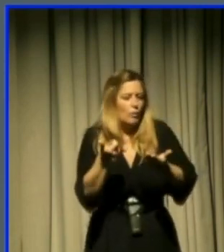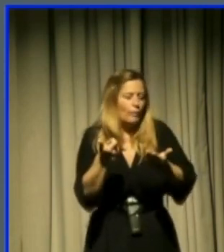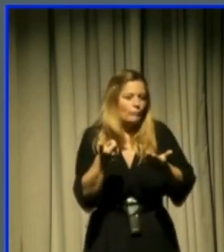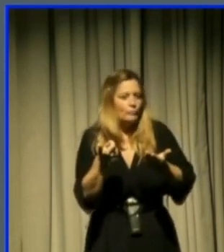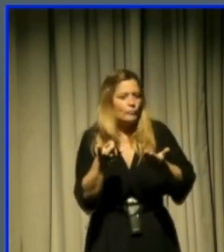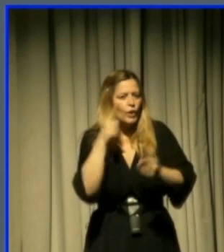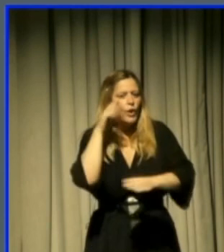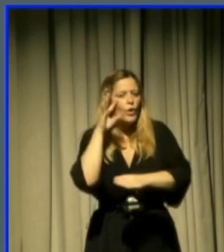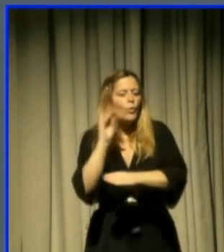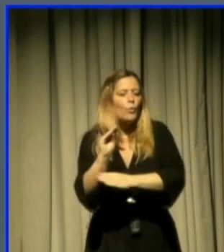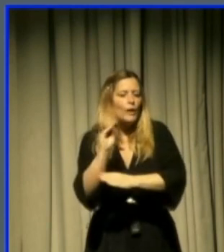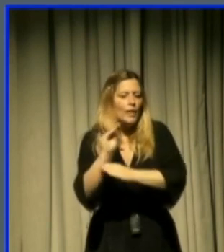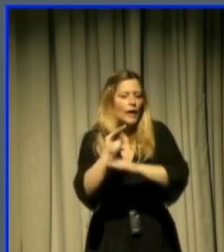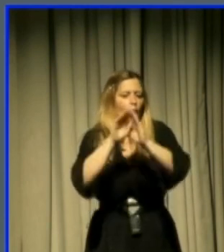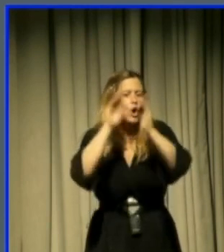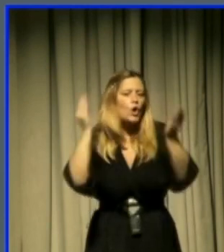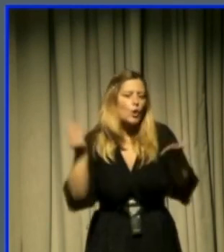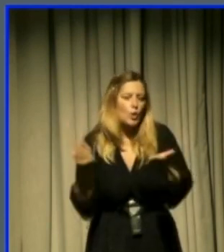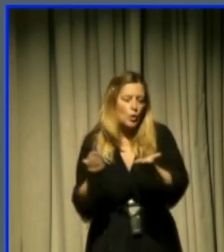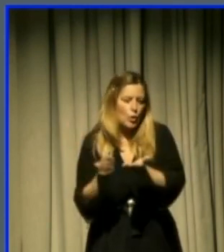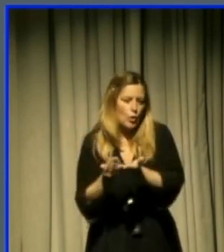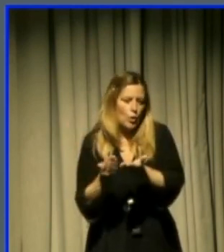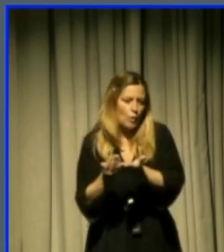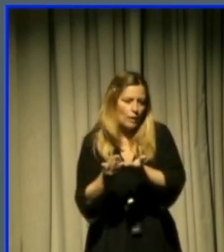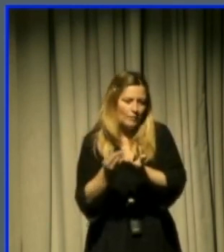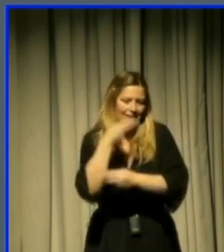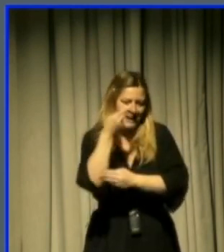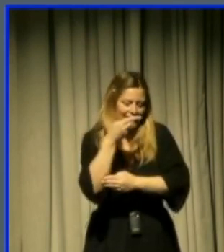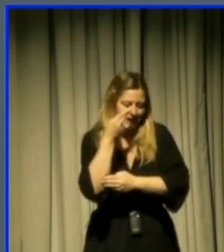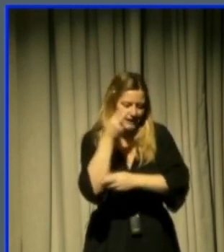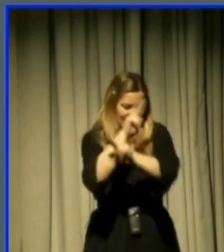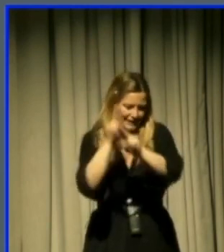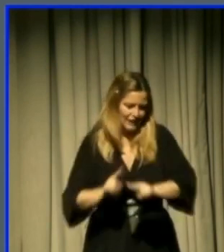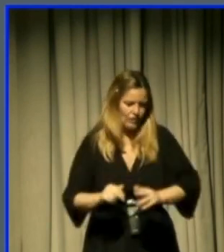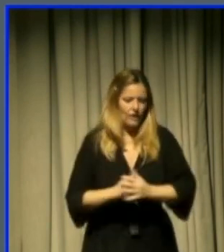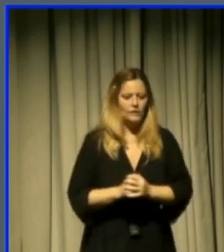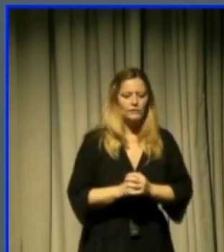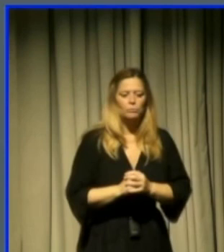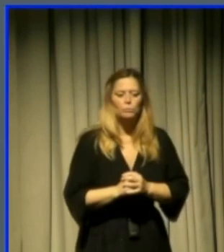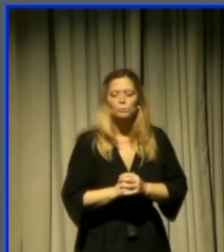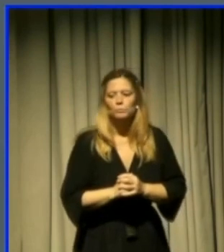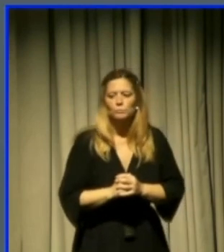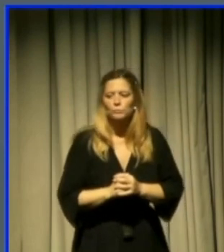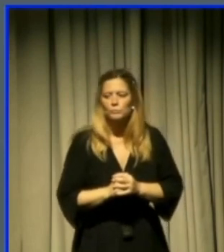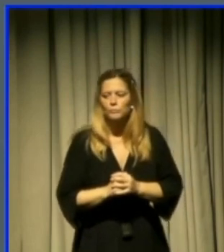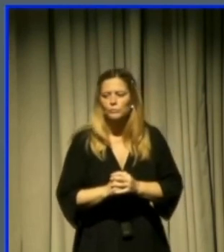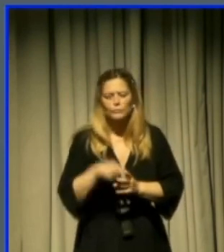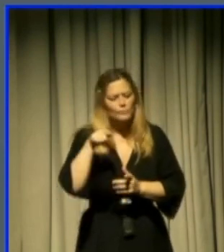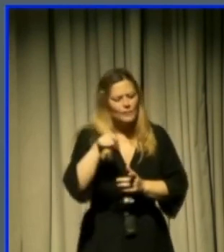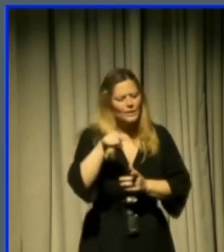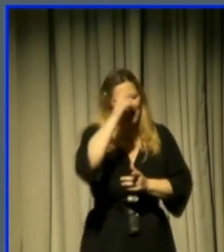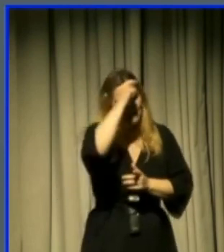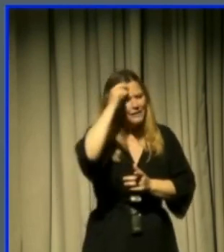they are used to feed. So this is kind of a big change of mindset, and this is also